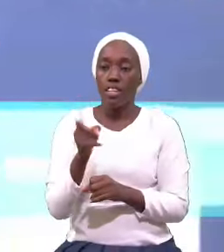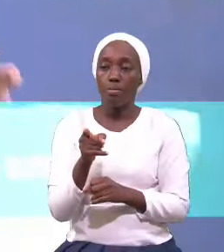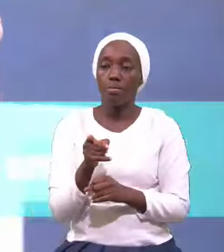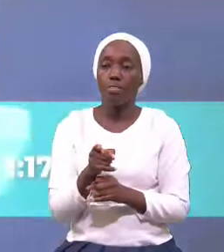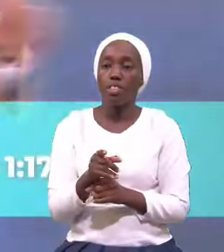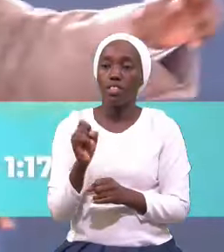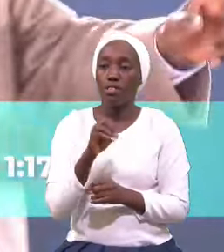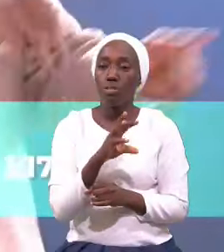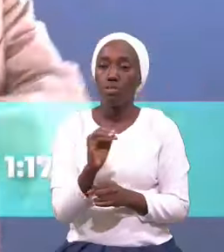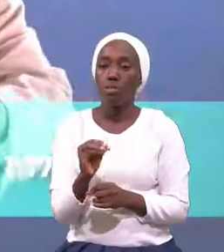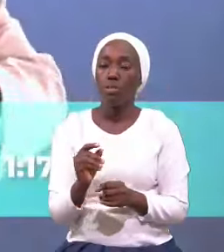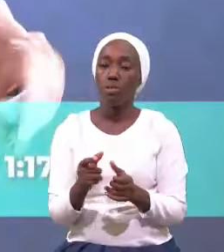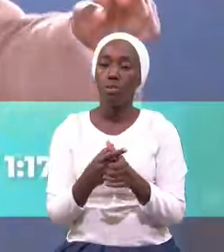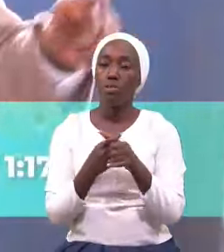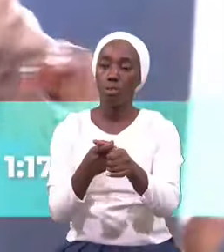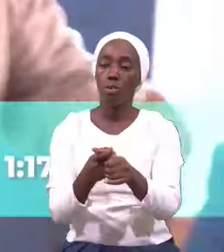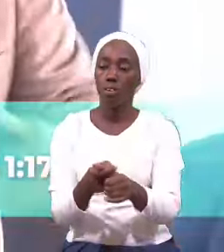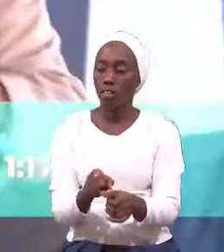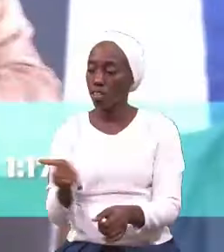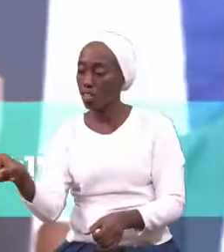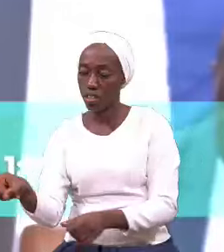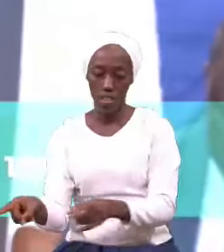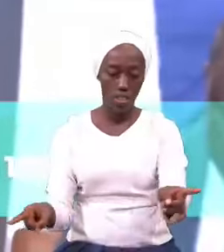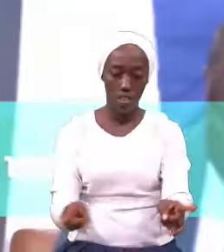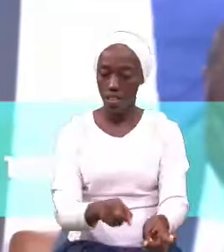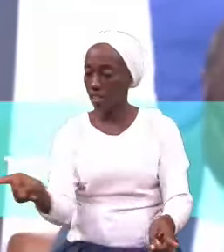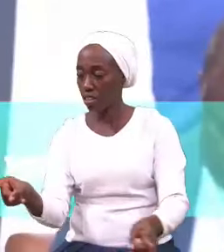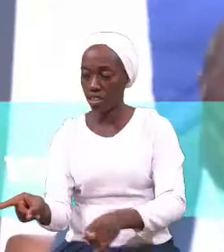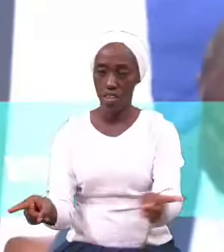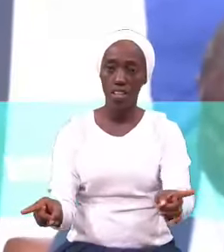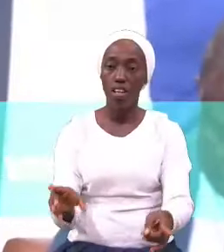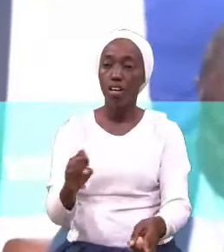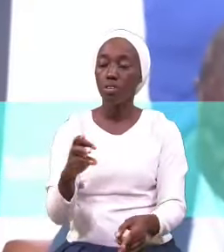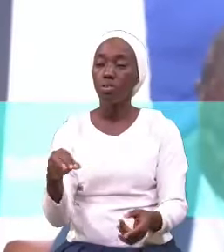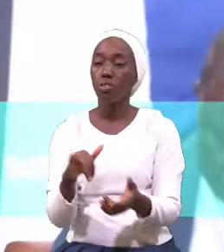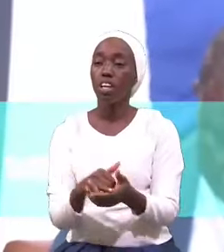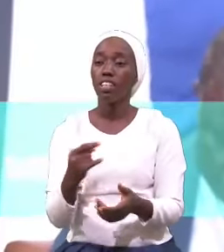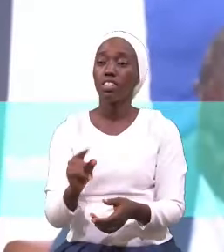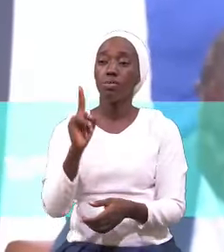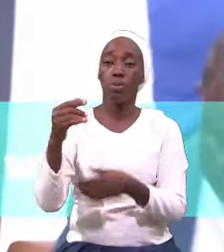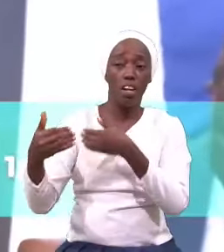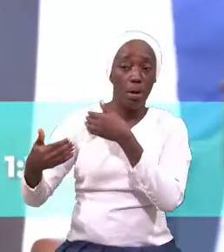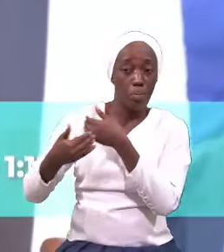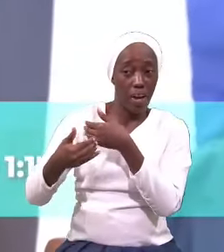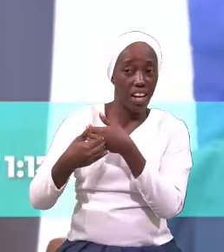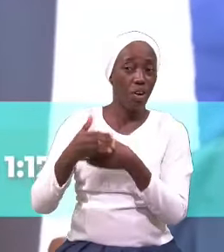So he runs here, here, here, and so that the one behind will not catch him.